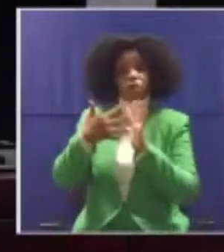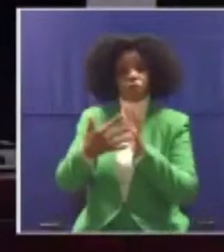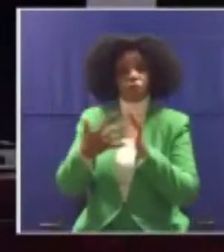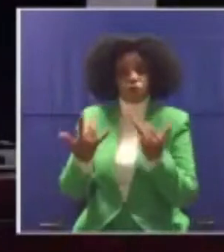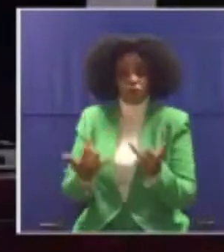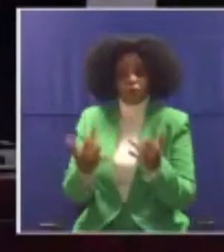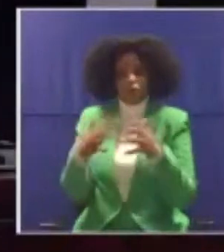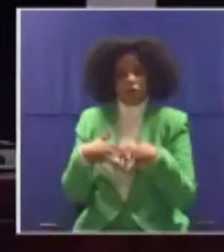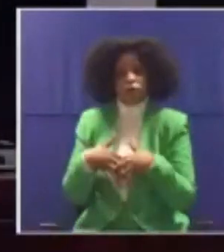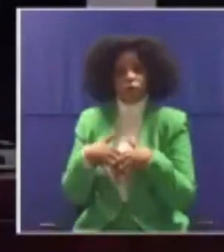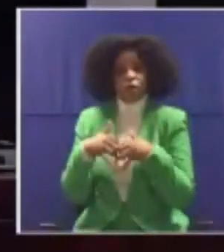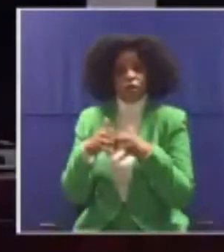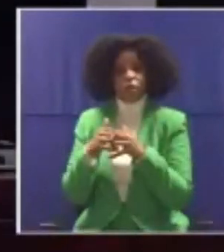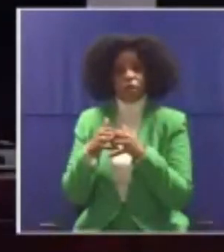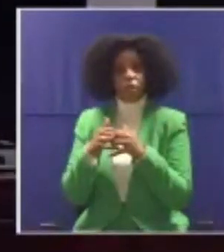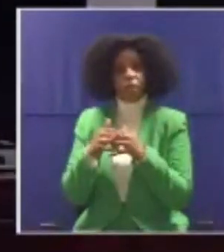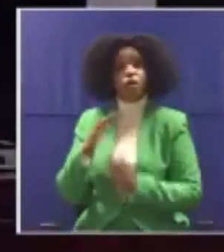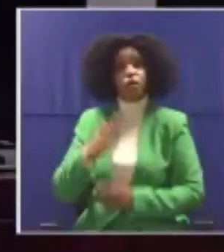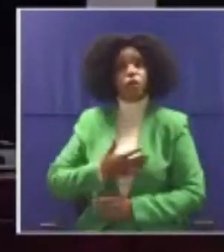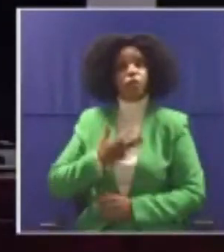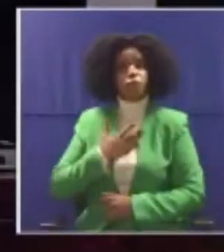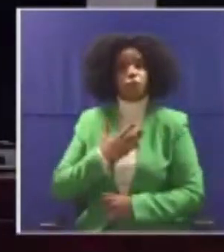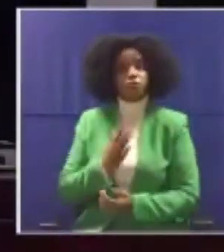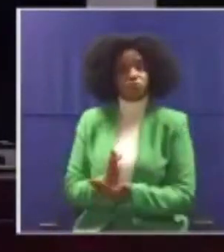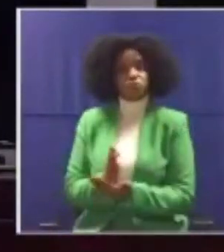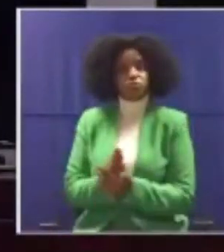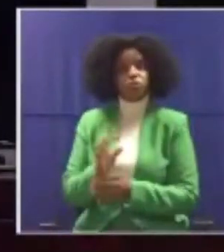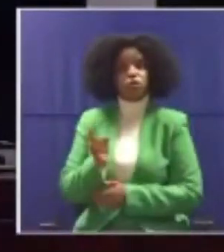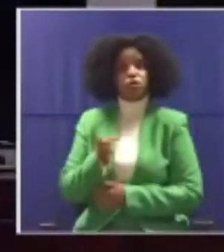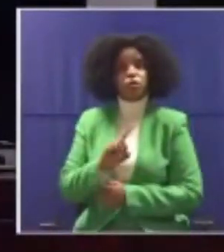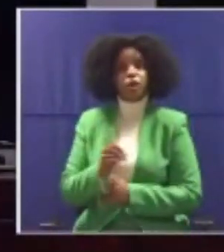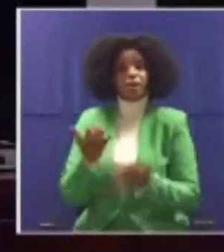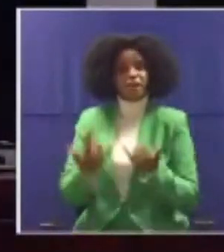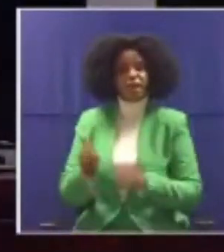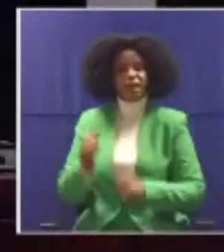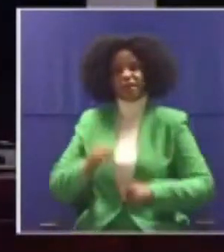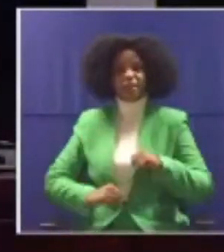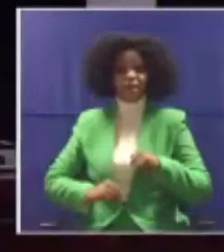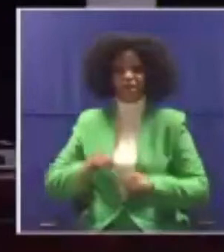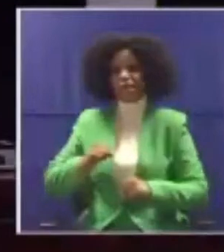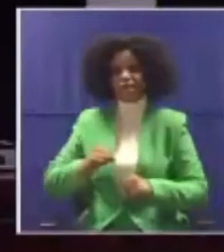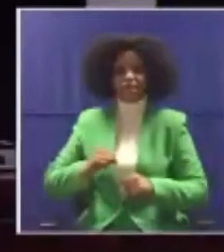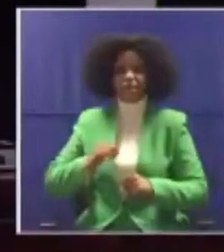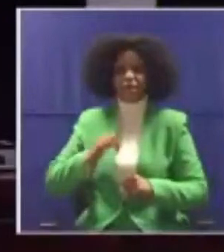we want to ensure that we deal with the instability that we see.